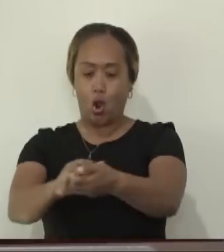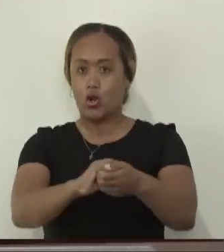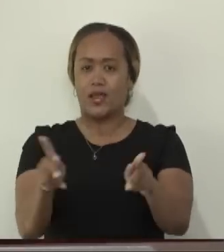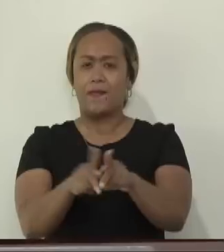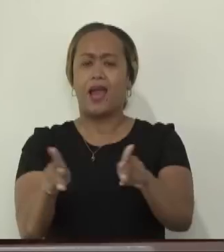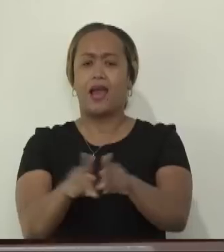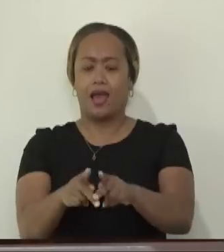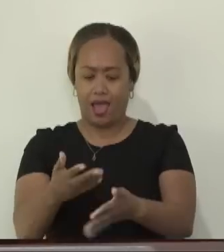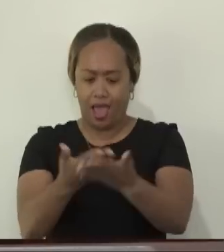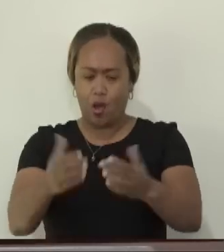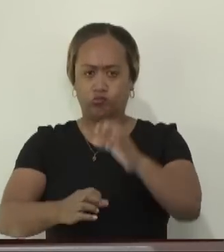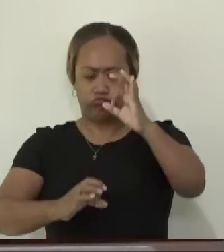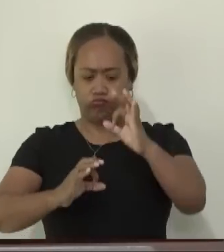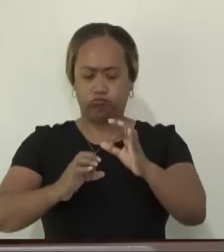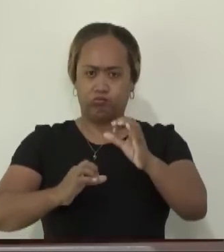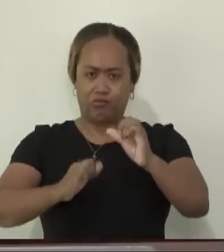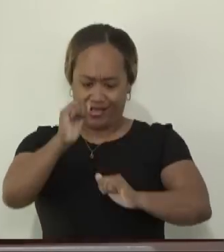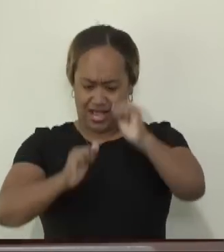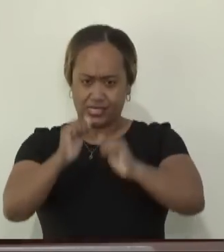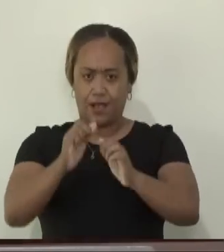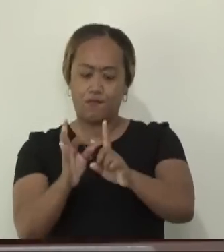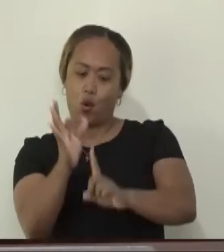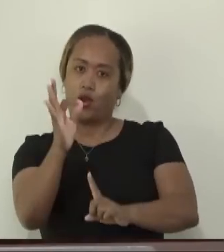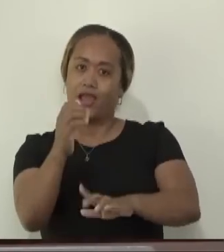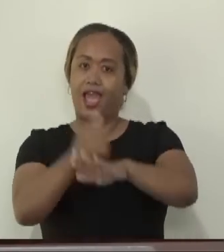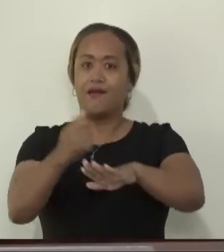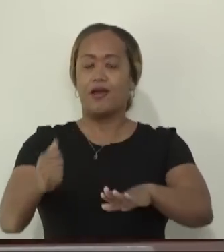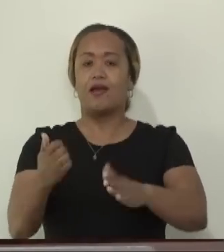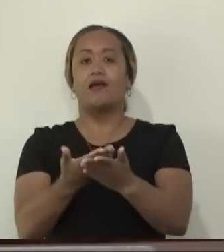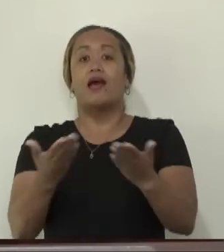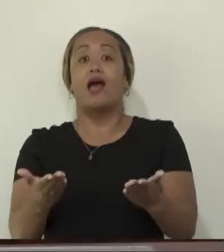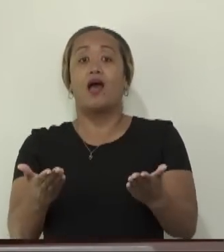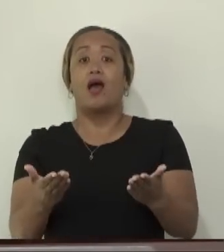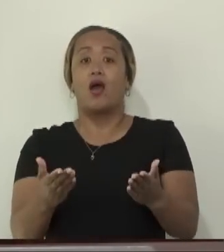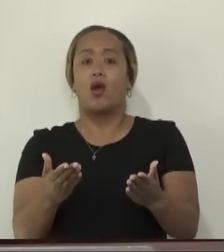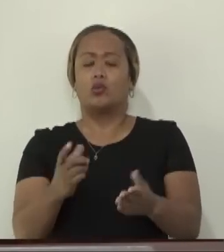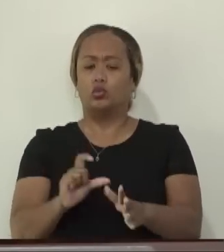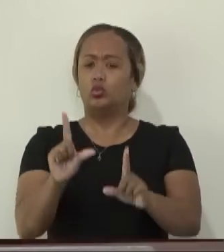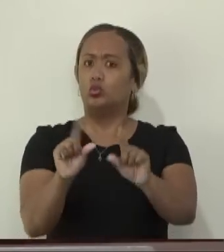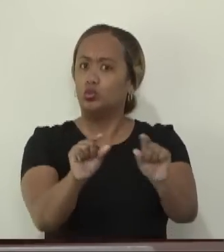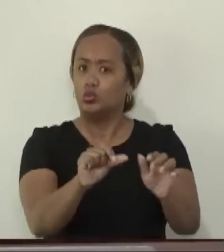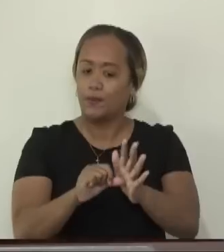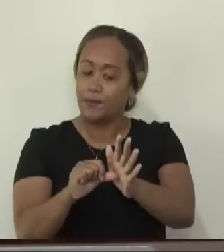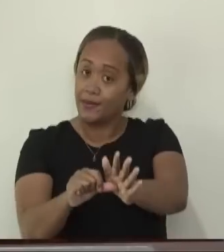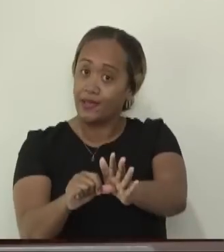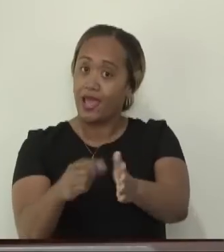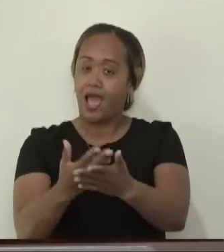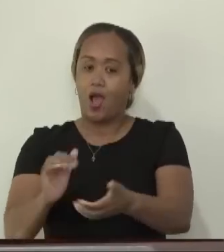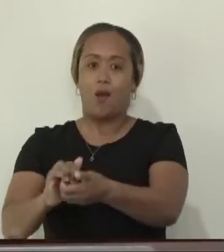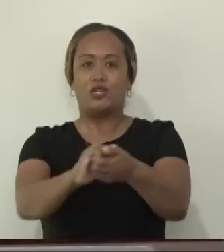partners assessed our progress as a government and the implementation of our